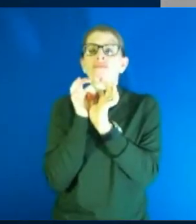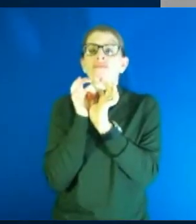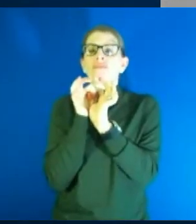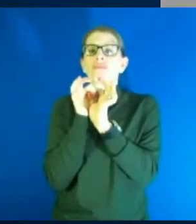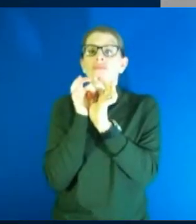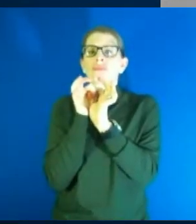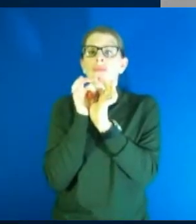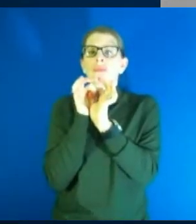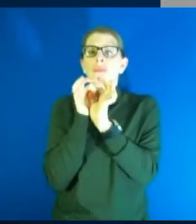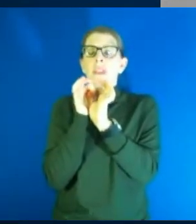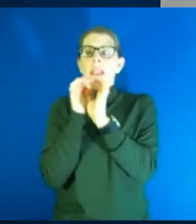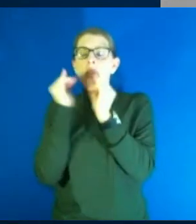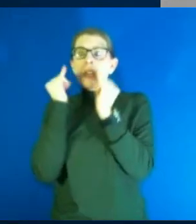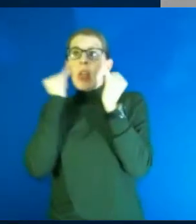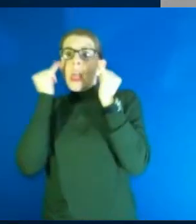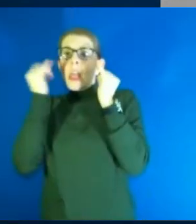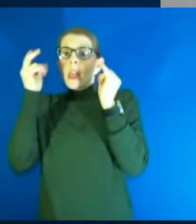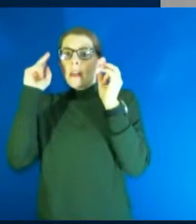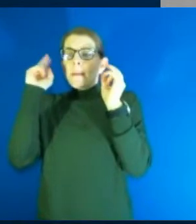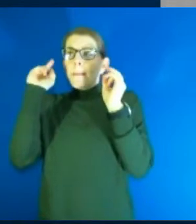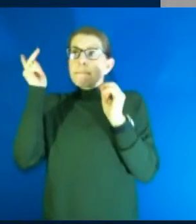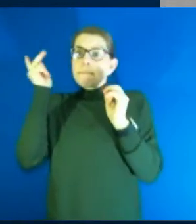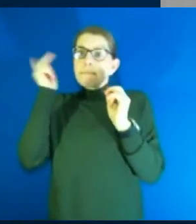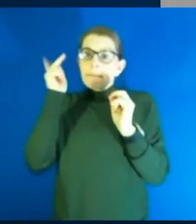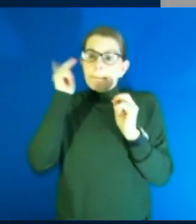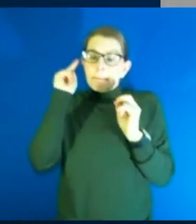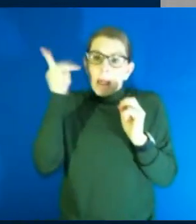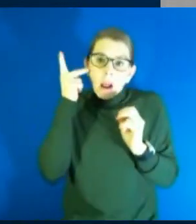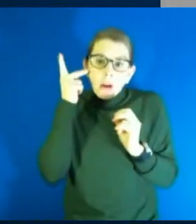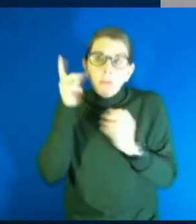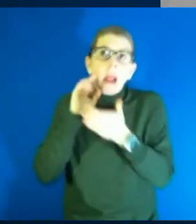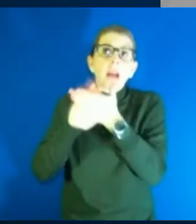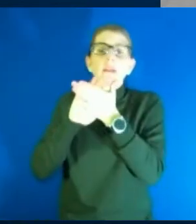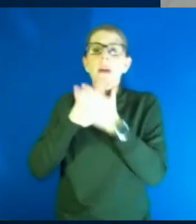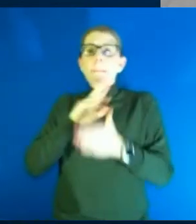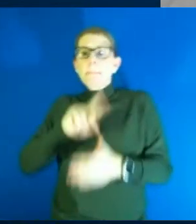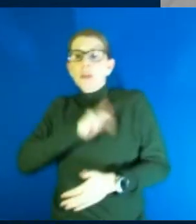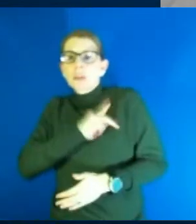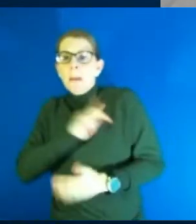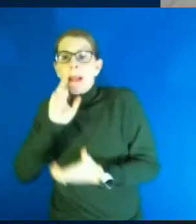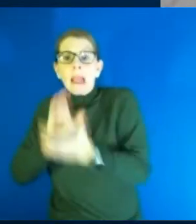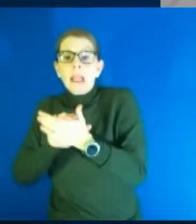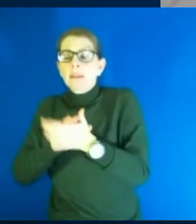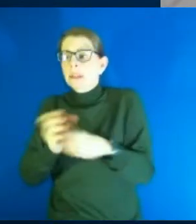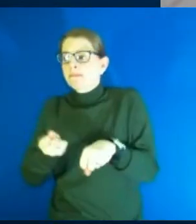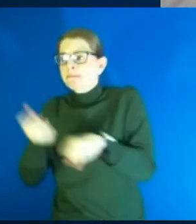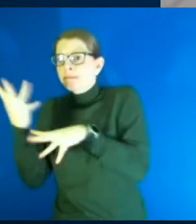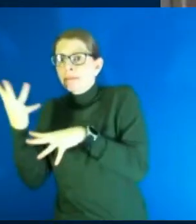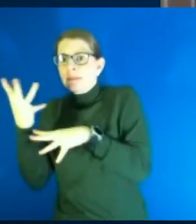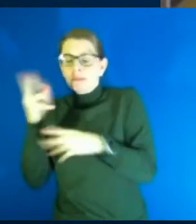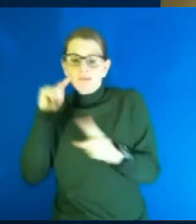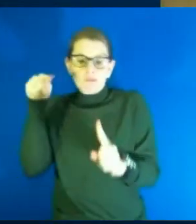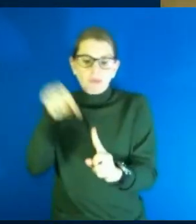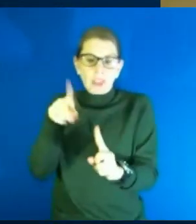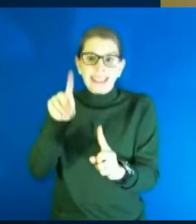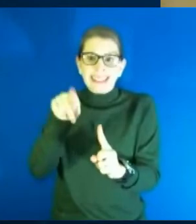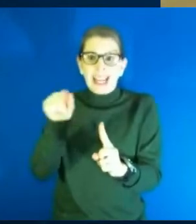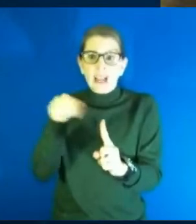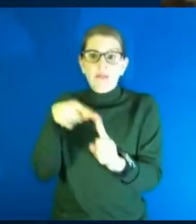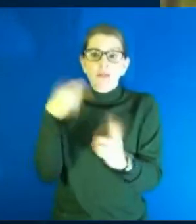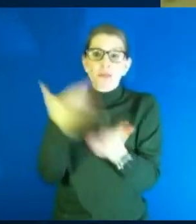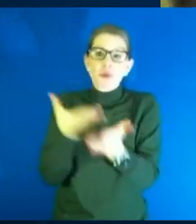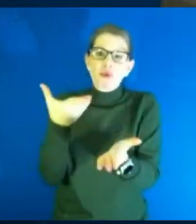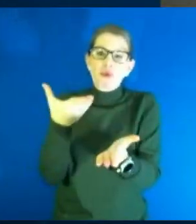remove ideologies, remove personal beliefs, and just realize, again, going back to the data, if we